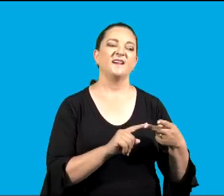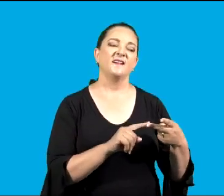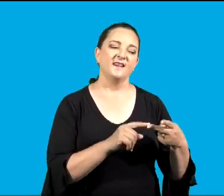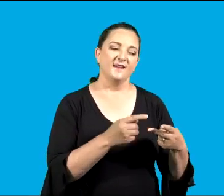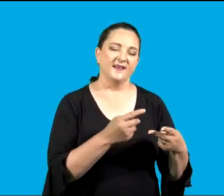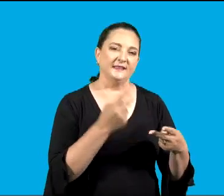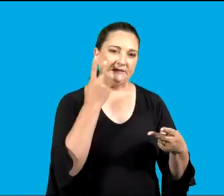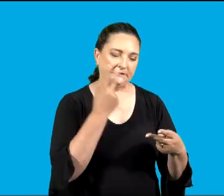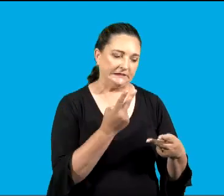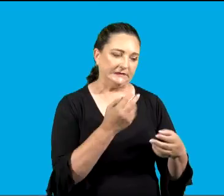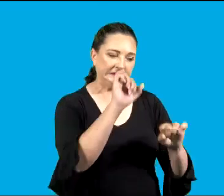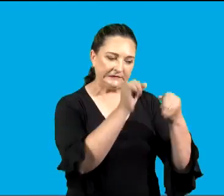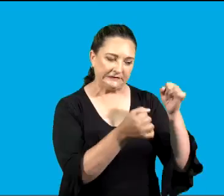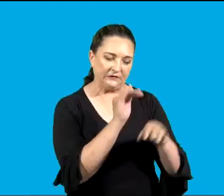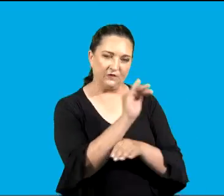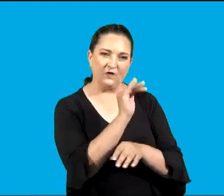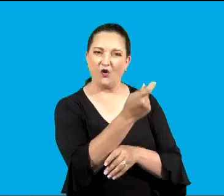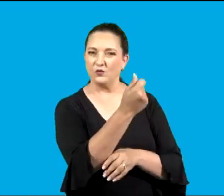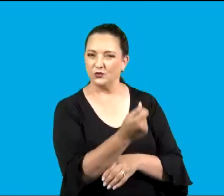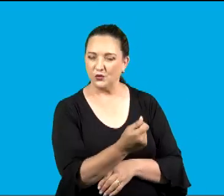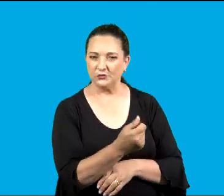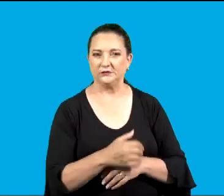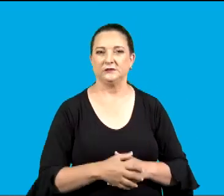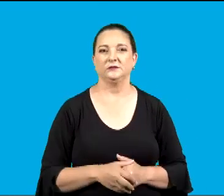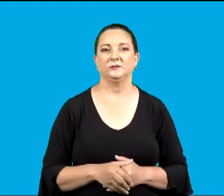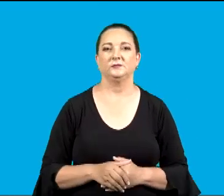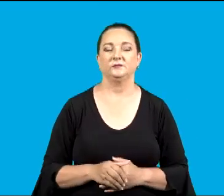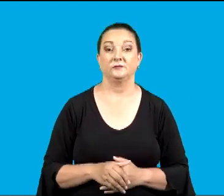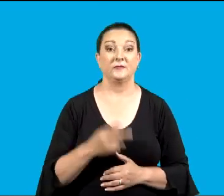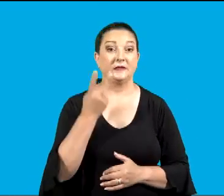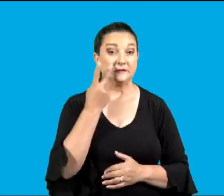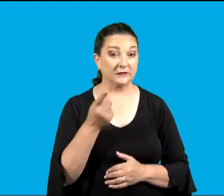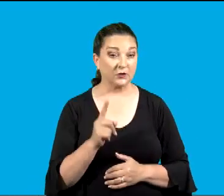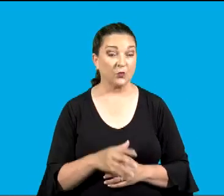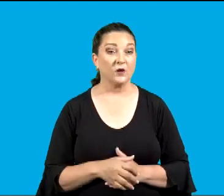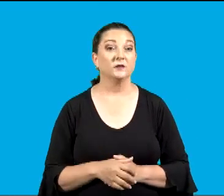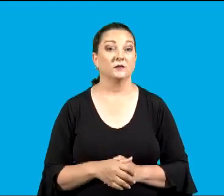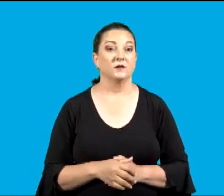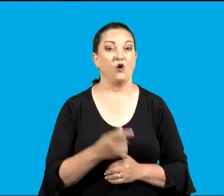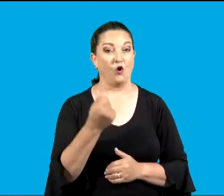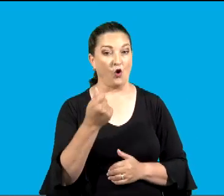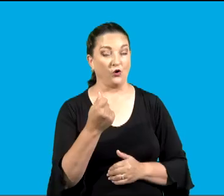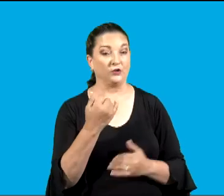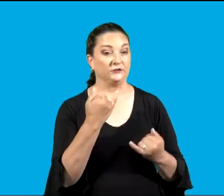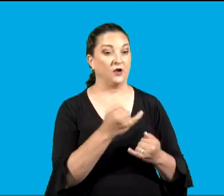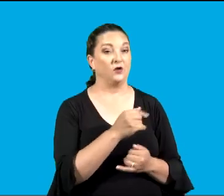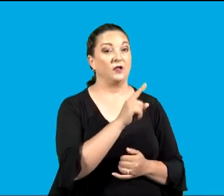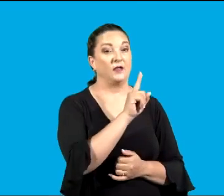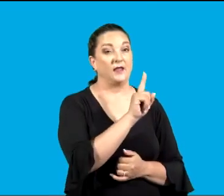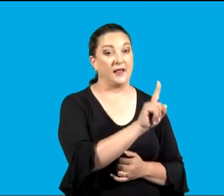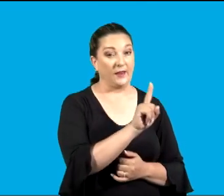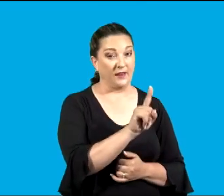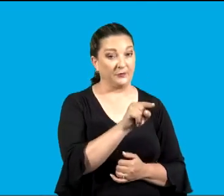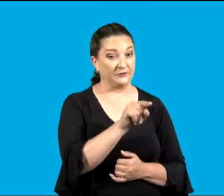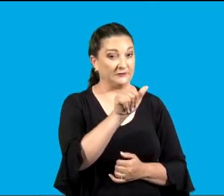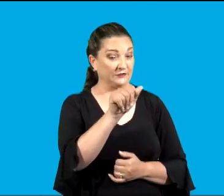factory overhead cost. Let's come and look at our factory overhead cost. You see that your factory overhead cost has increased from 11